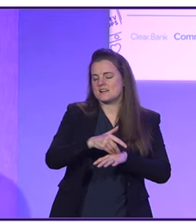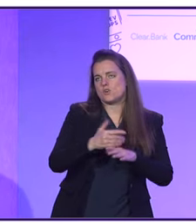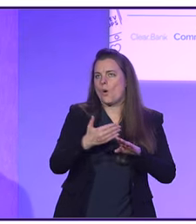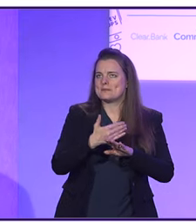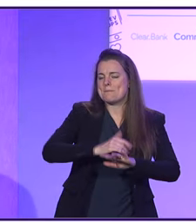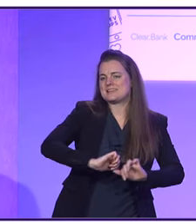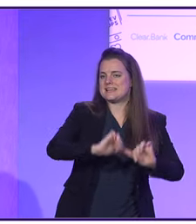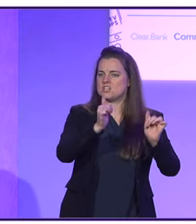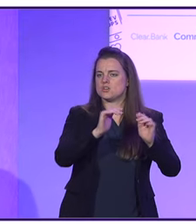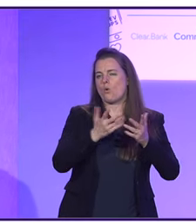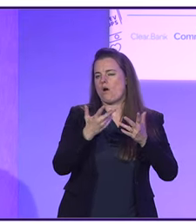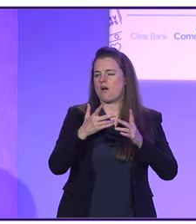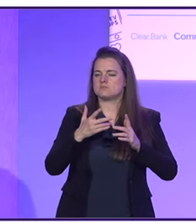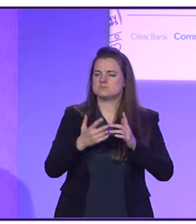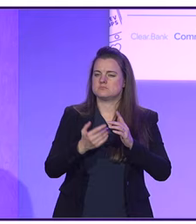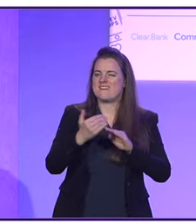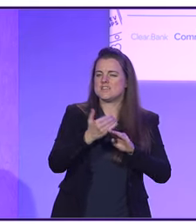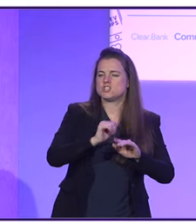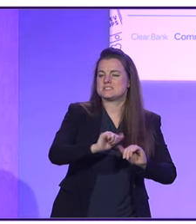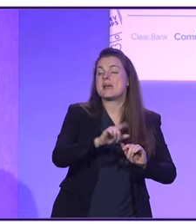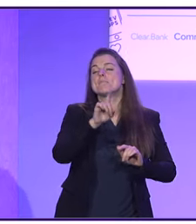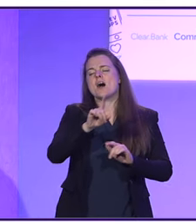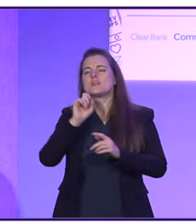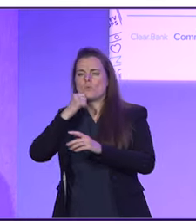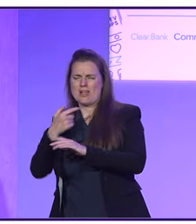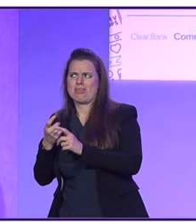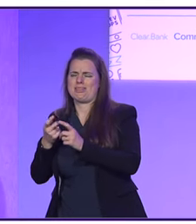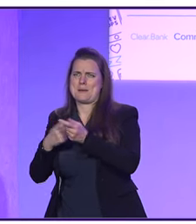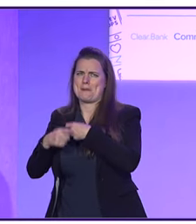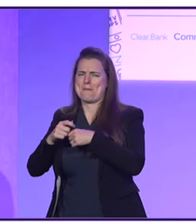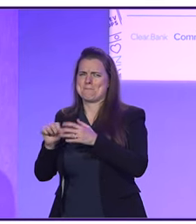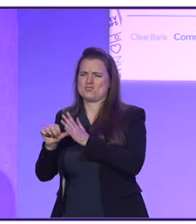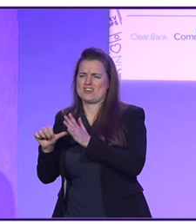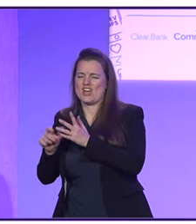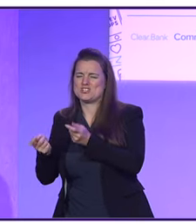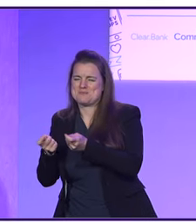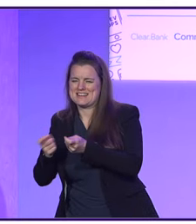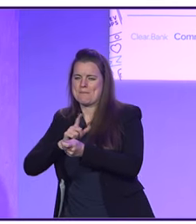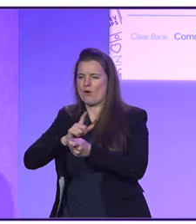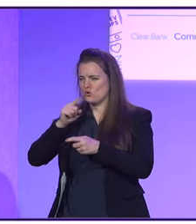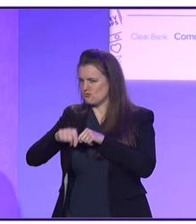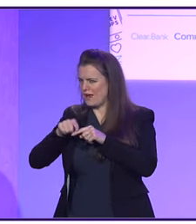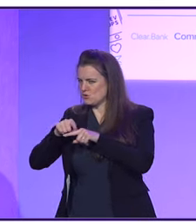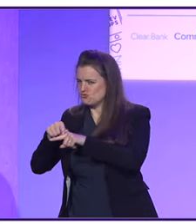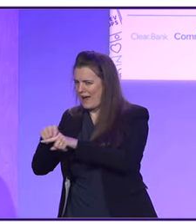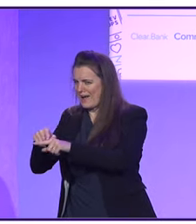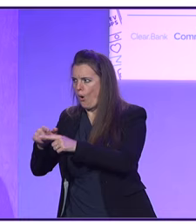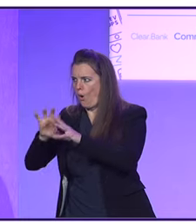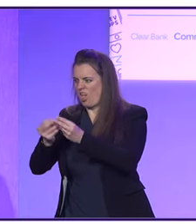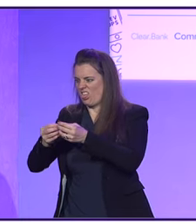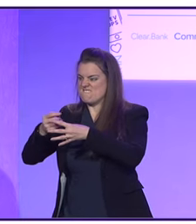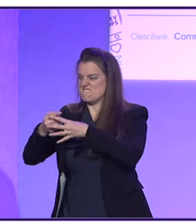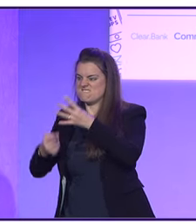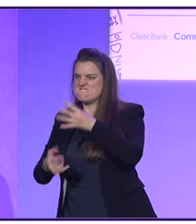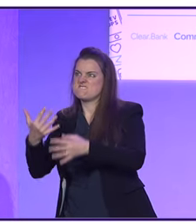of your platform, but it will make it a little tricky to maintain, because you're trying to keep track of all, you know, the 500 different flavors